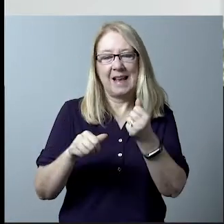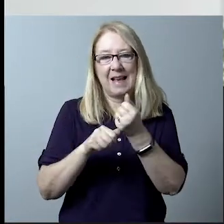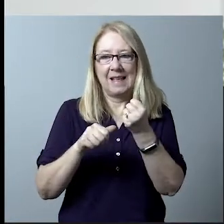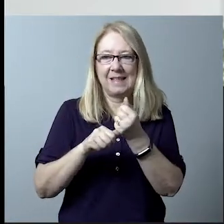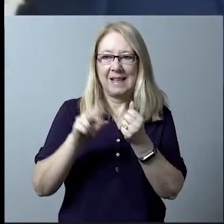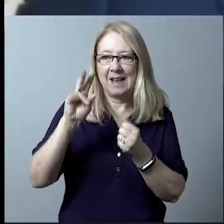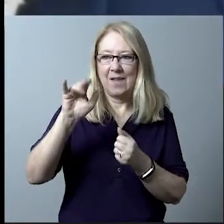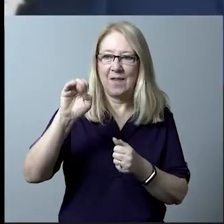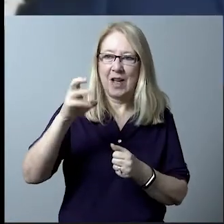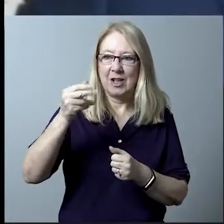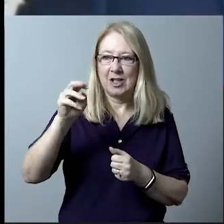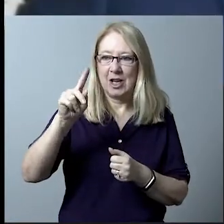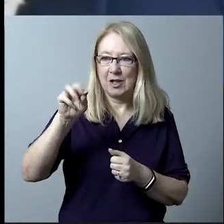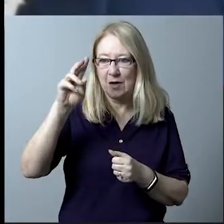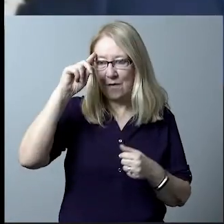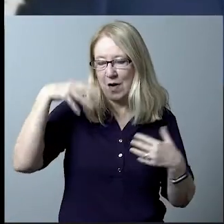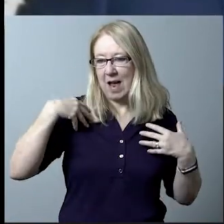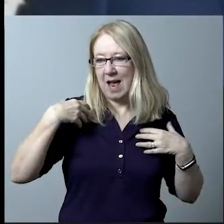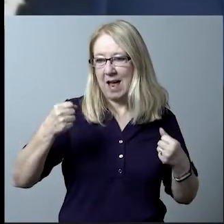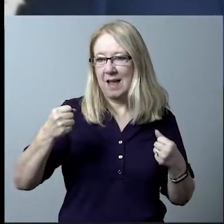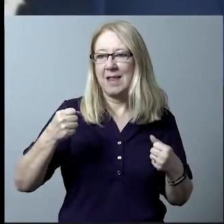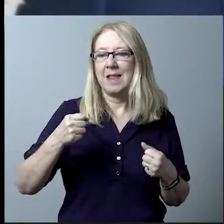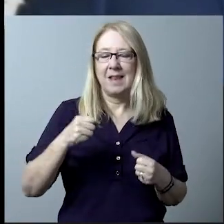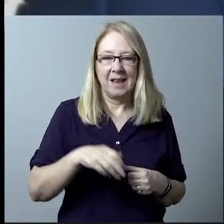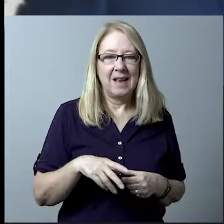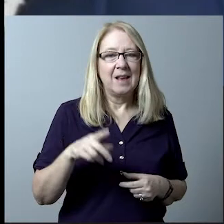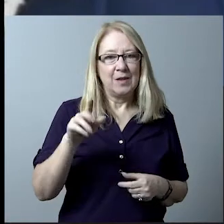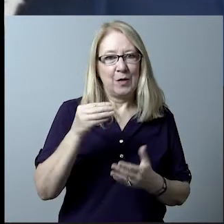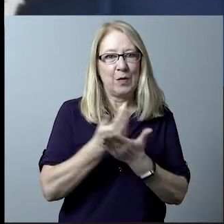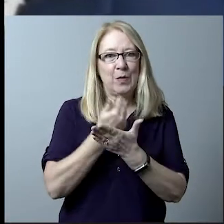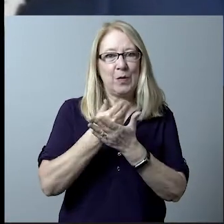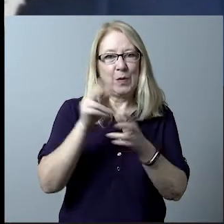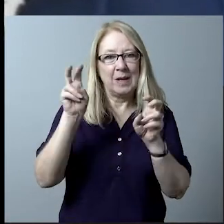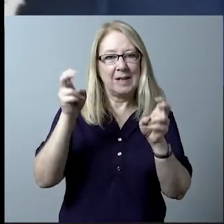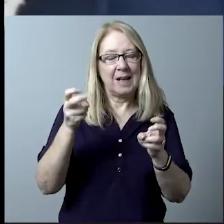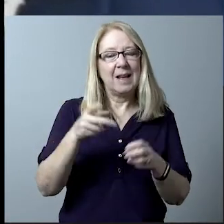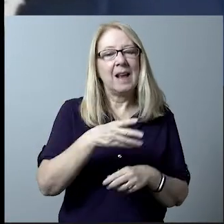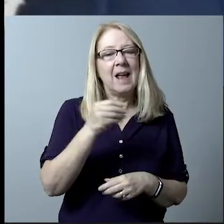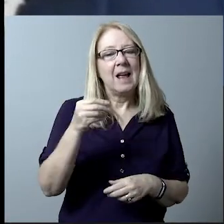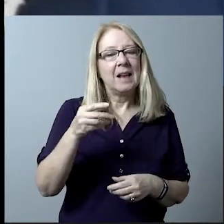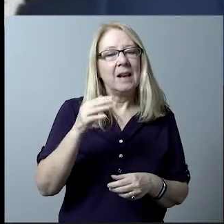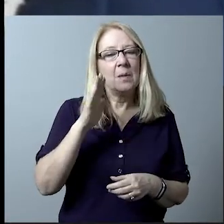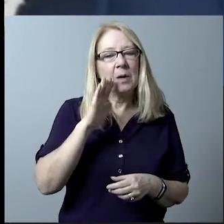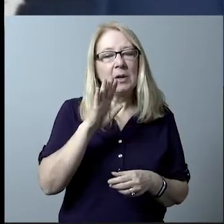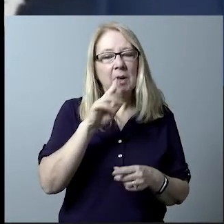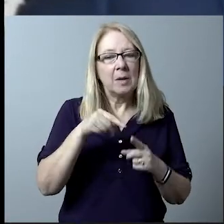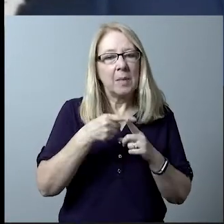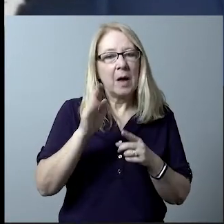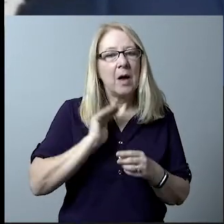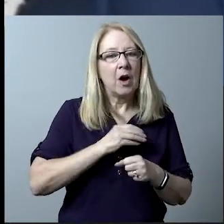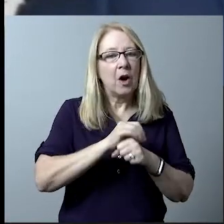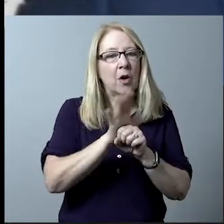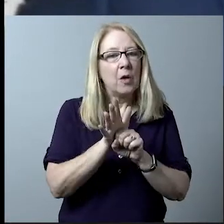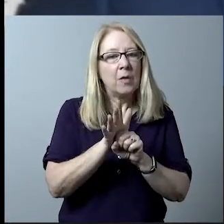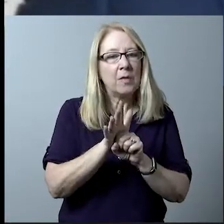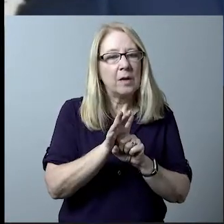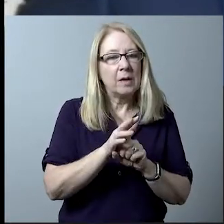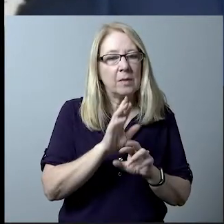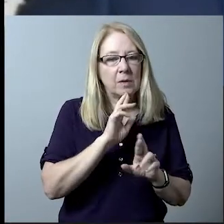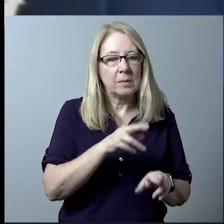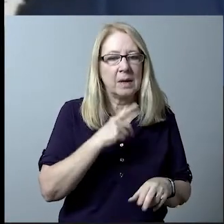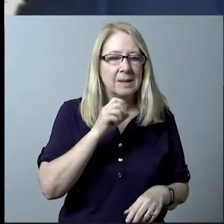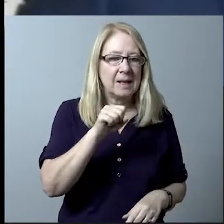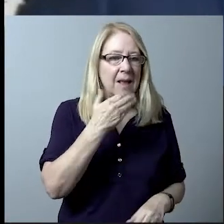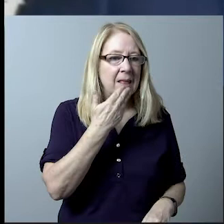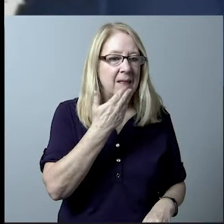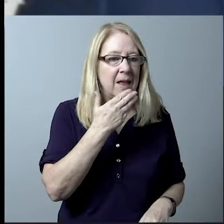a new title, Assistant Vice Chancellor of Health and Wellness. So congratulations, Stephanie, on your new title. And let's go to you for an update on our